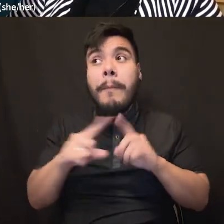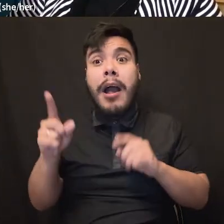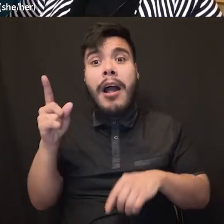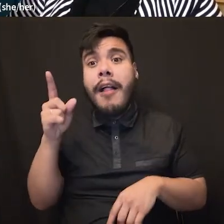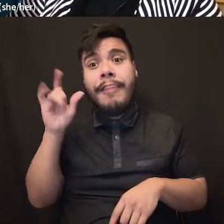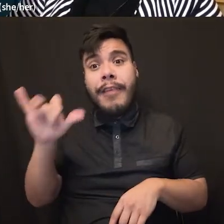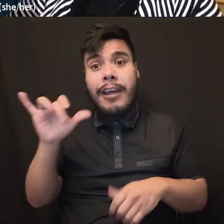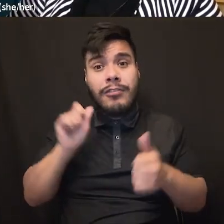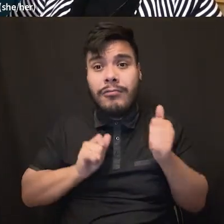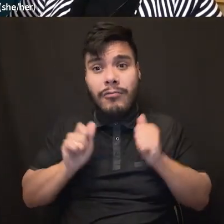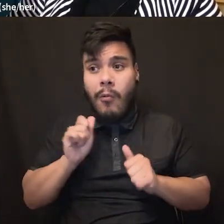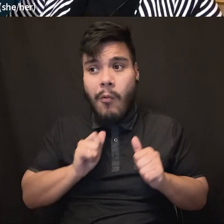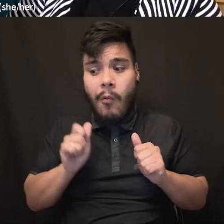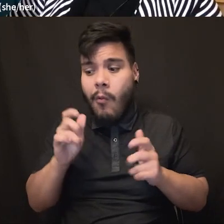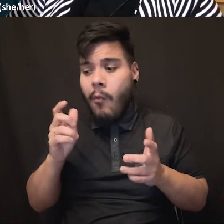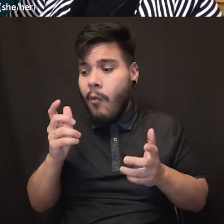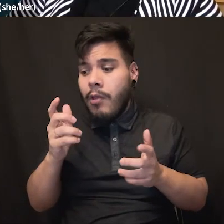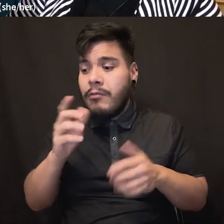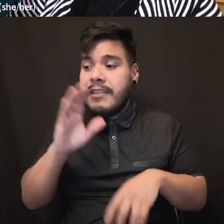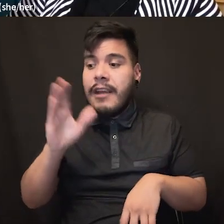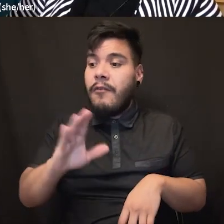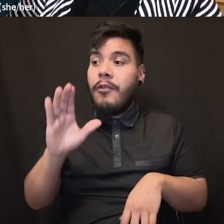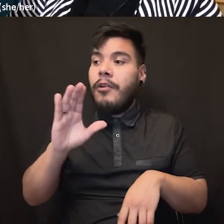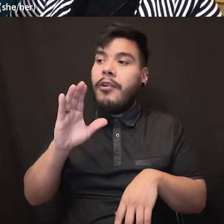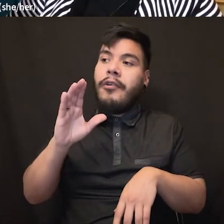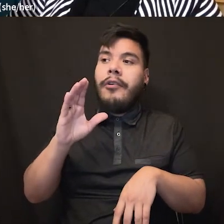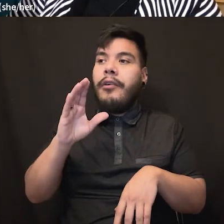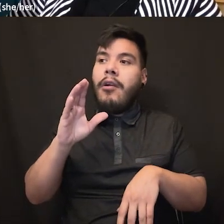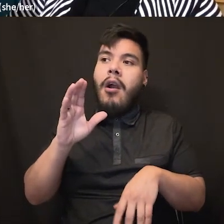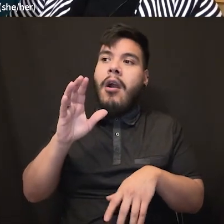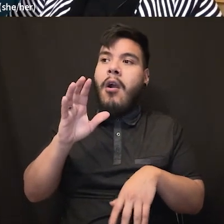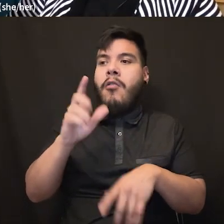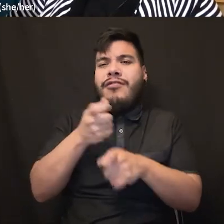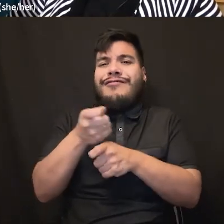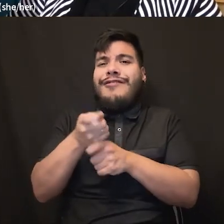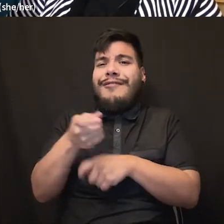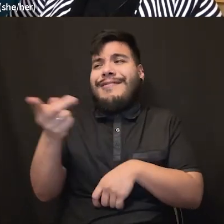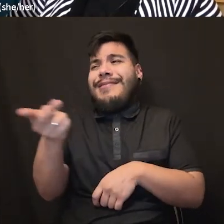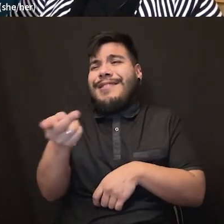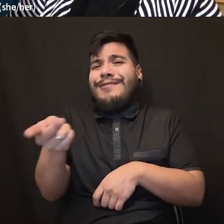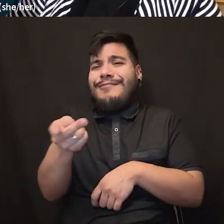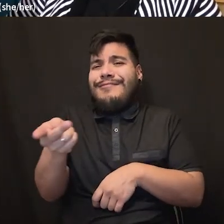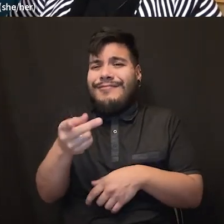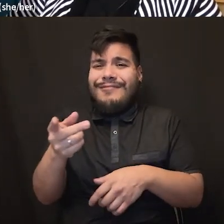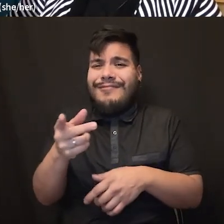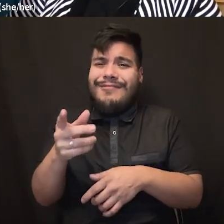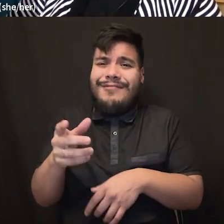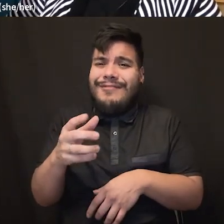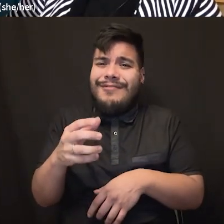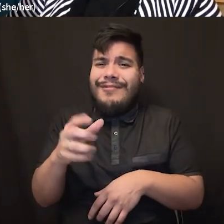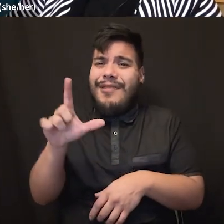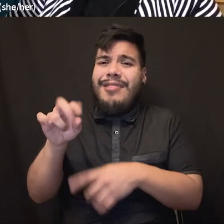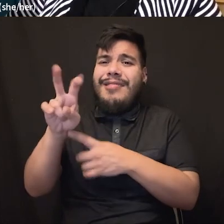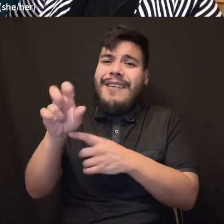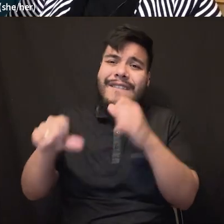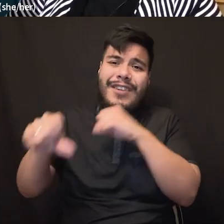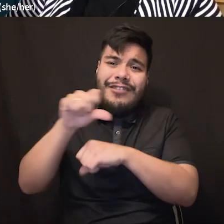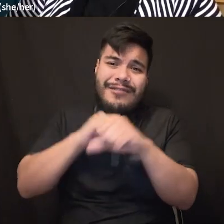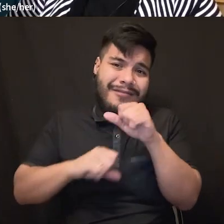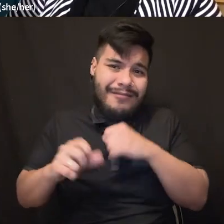on that show as like, the joke is these two people are in love. Like it was never that. It was always stuff that was much more